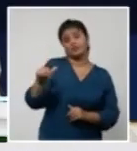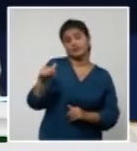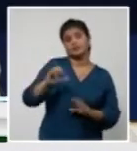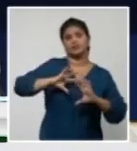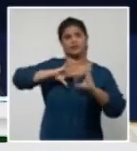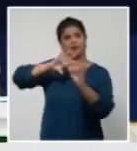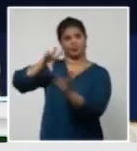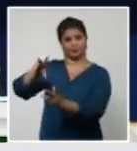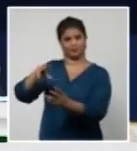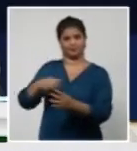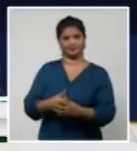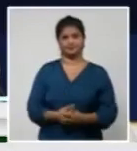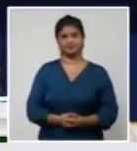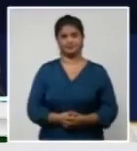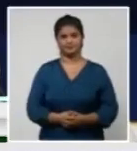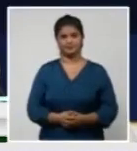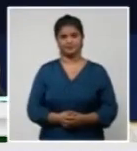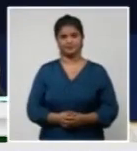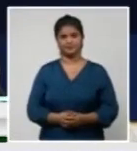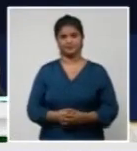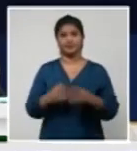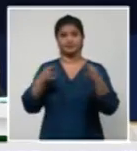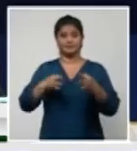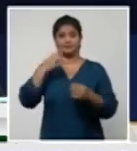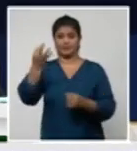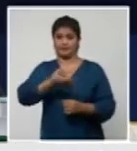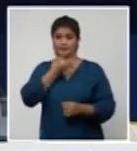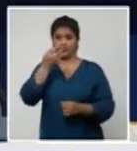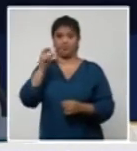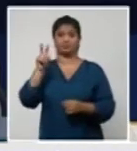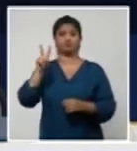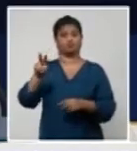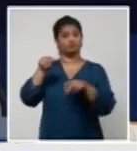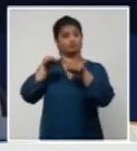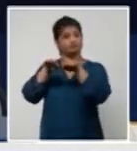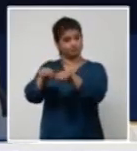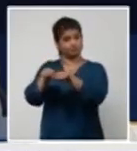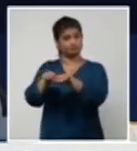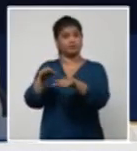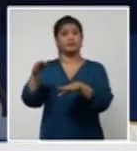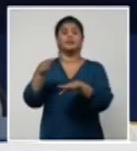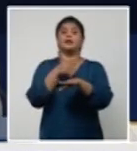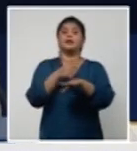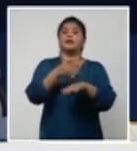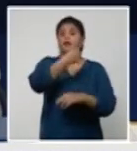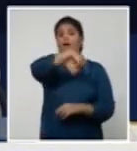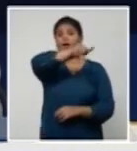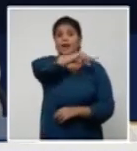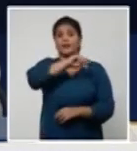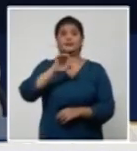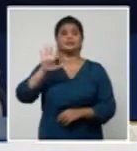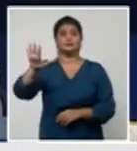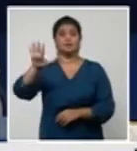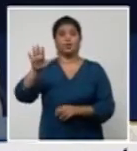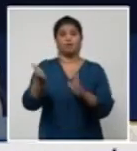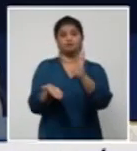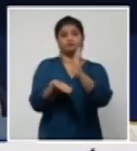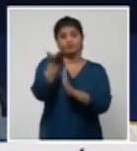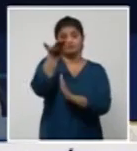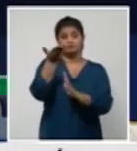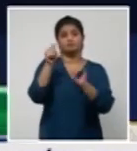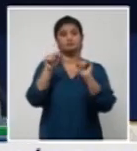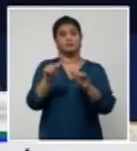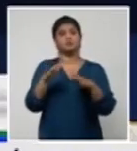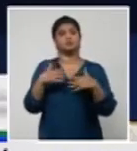2,326 people have recovered from the virus to date, or 94.5% of the total. As I always